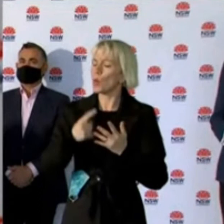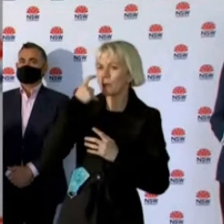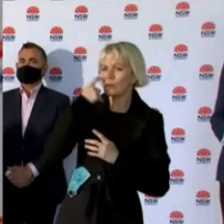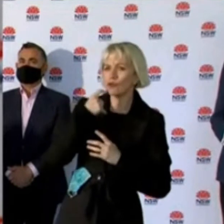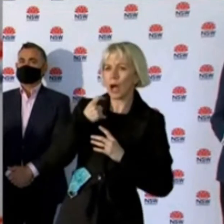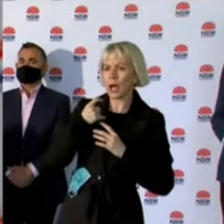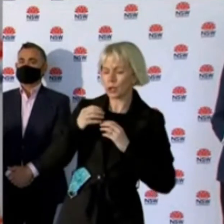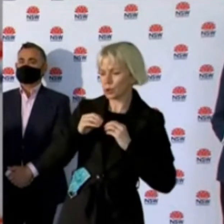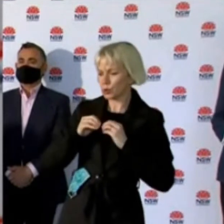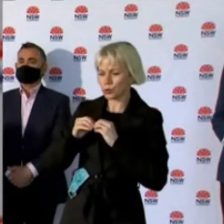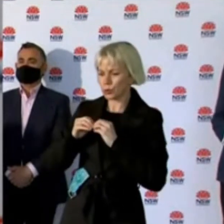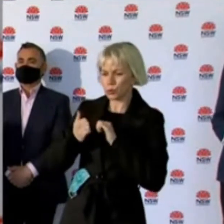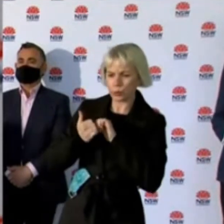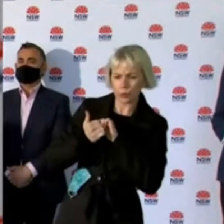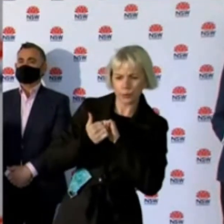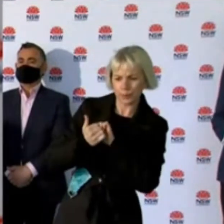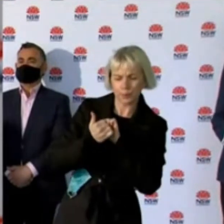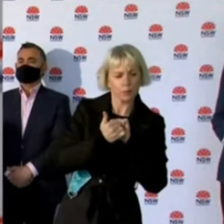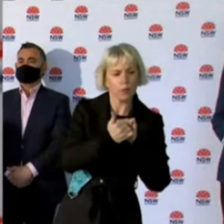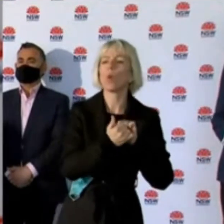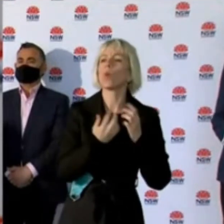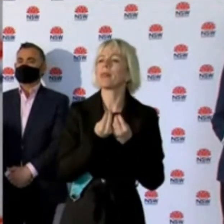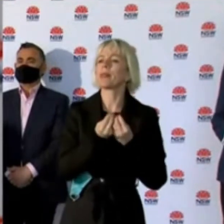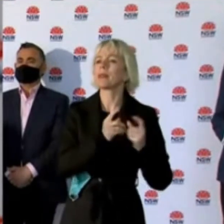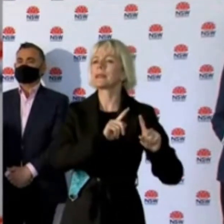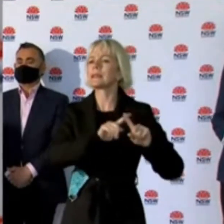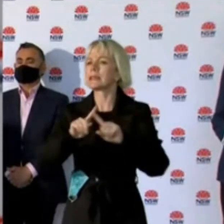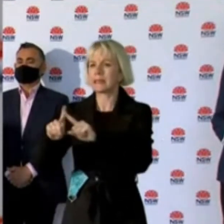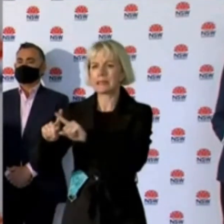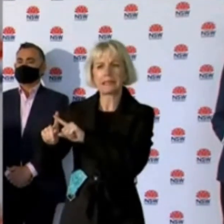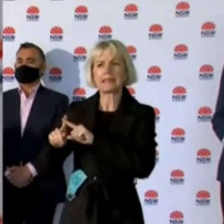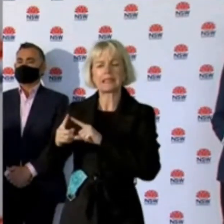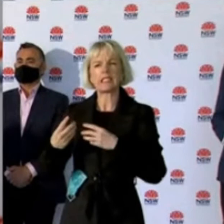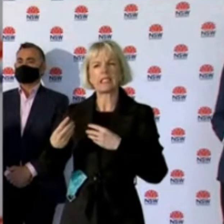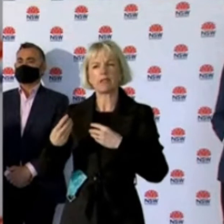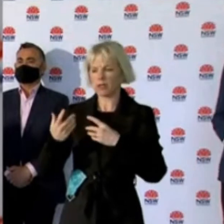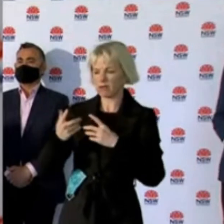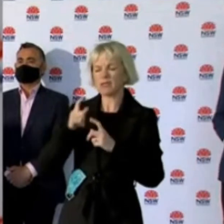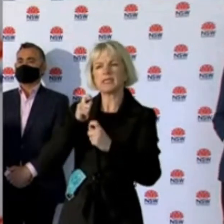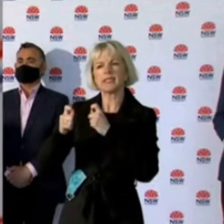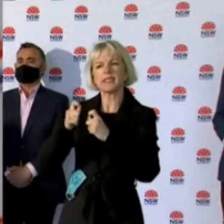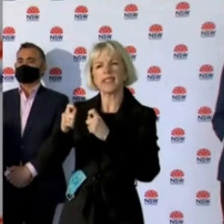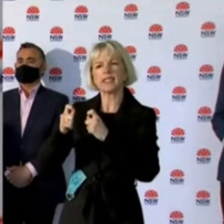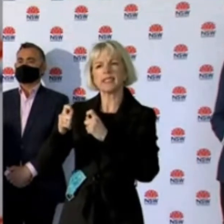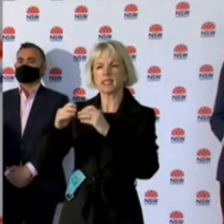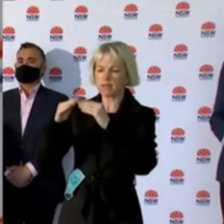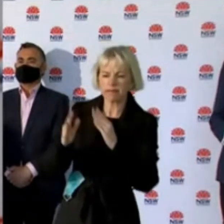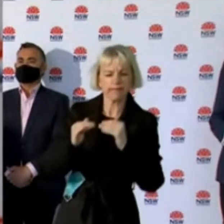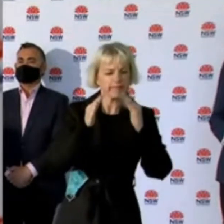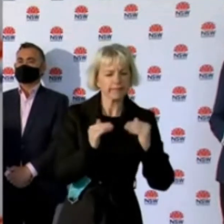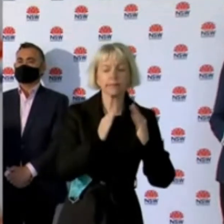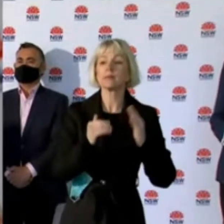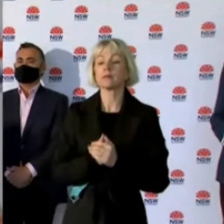private providers to make sure that if you are in a queue, you will be asked if you have been directed there by public